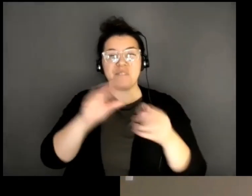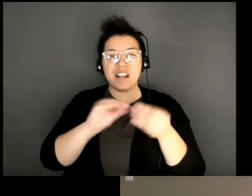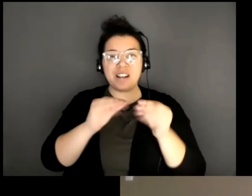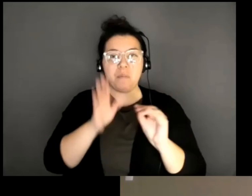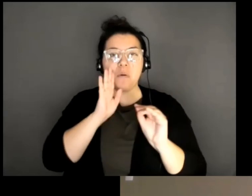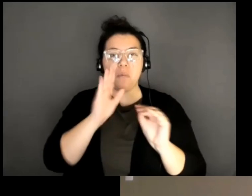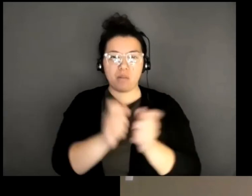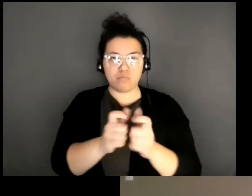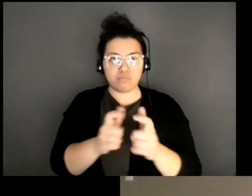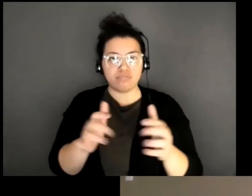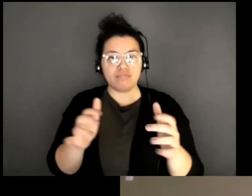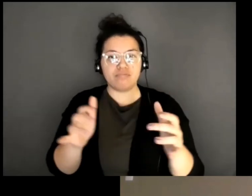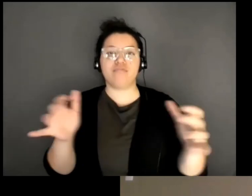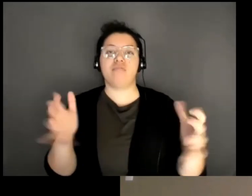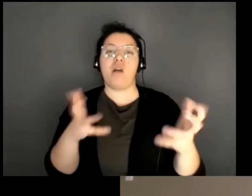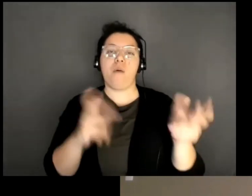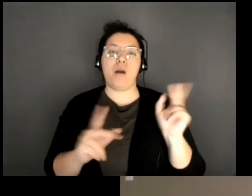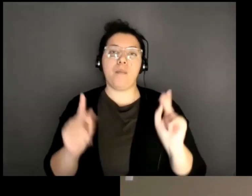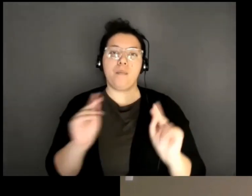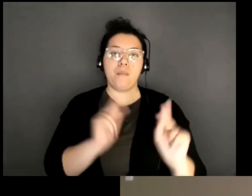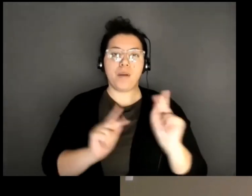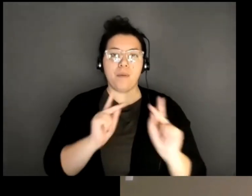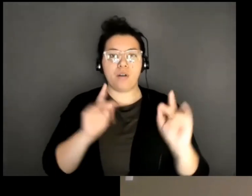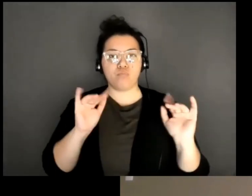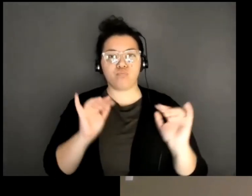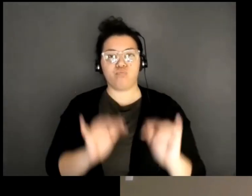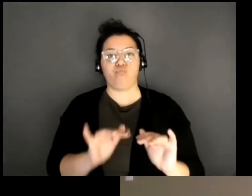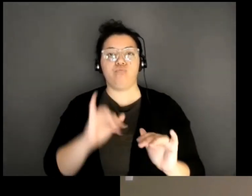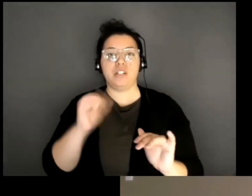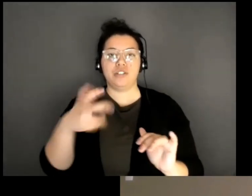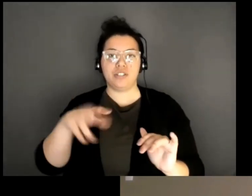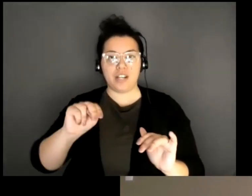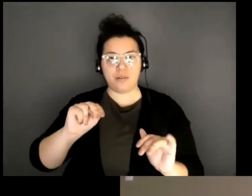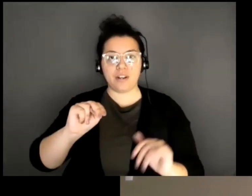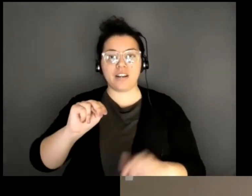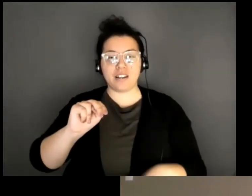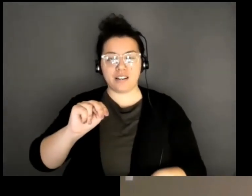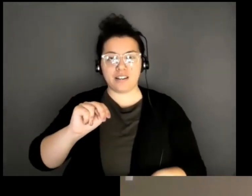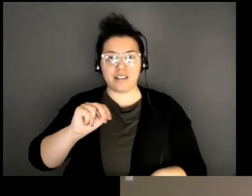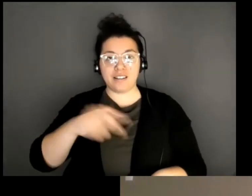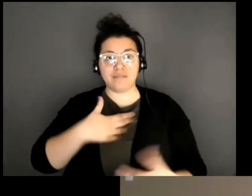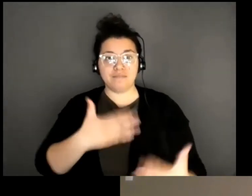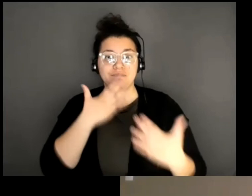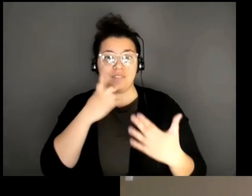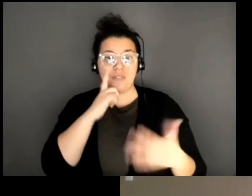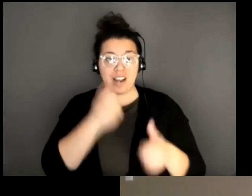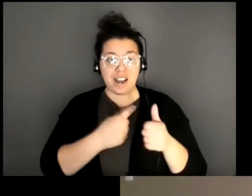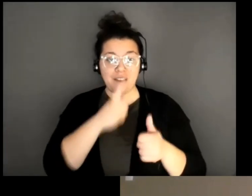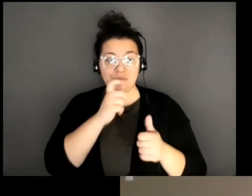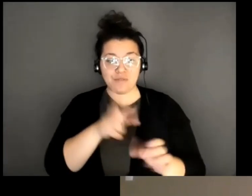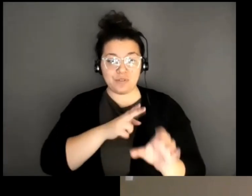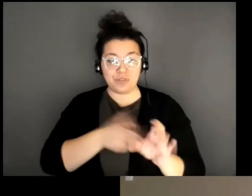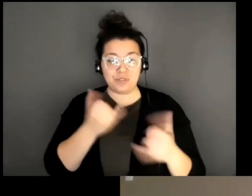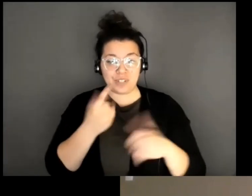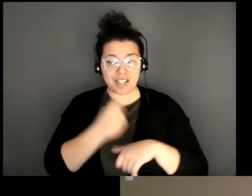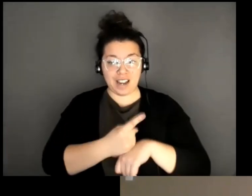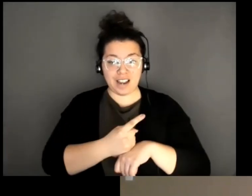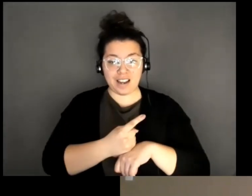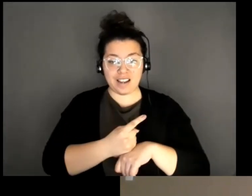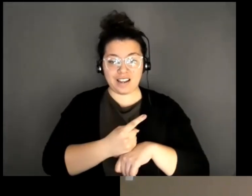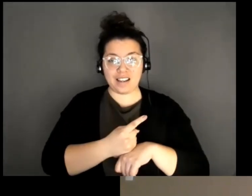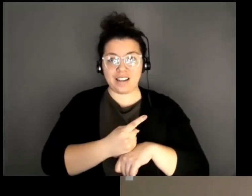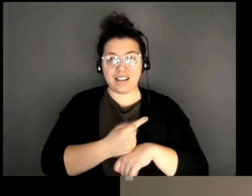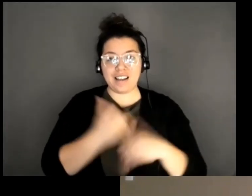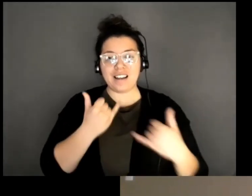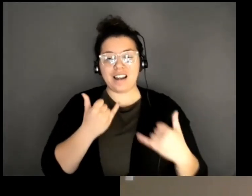in January. I'm grateful for everyone who came today. And let's see, let's get maybe a couple